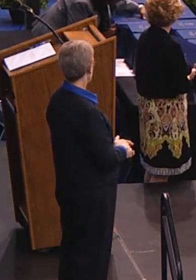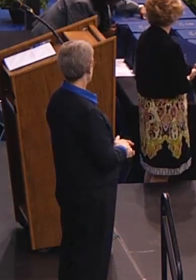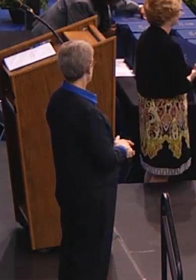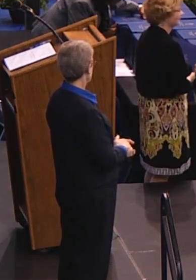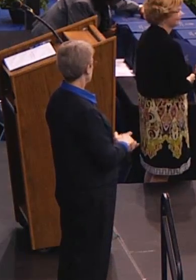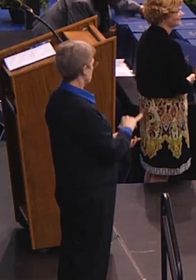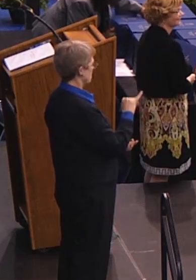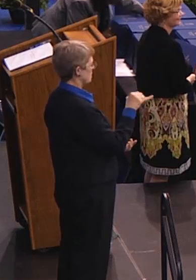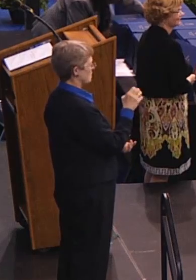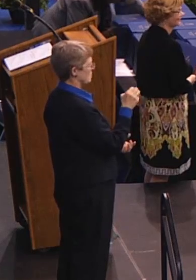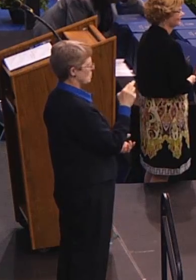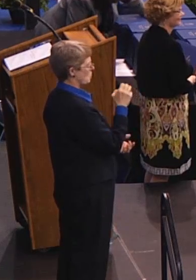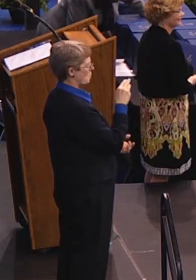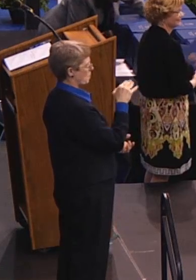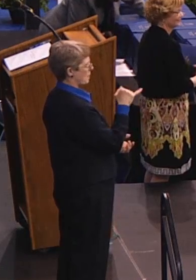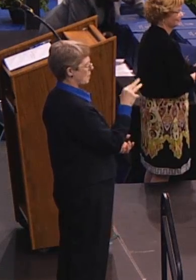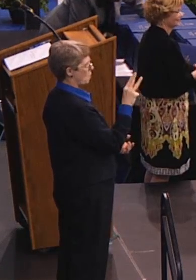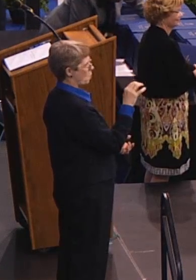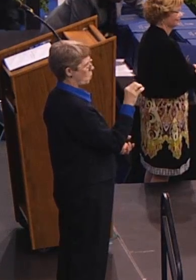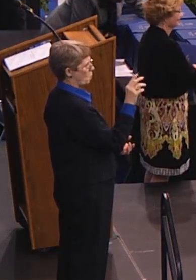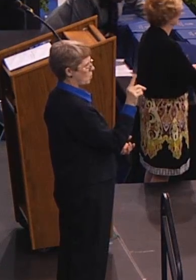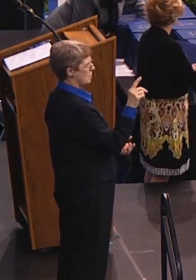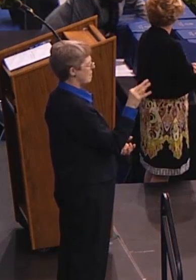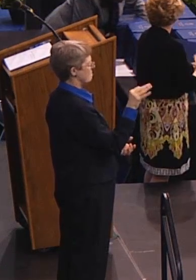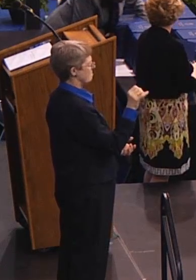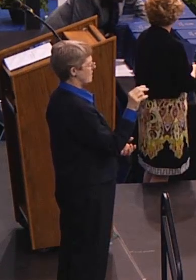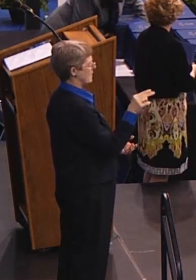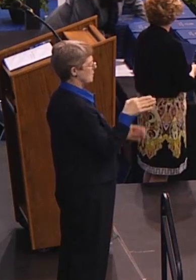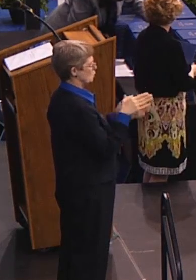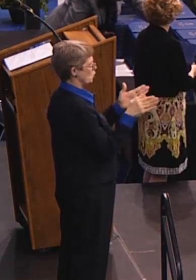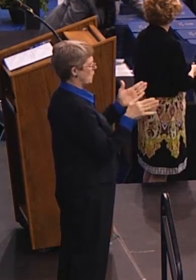Jeremy Micah Woodfin, General Studies.